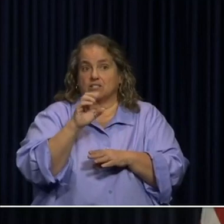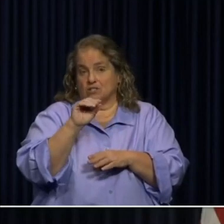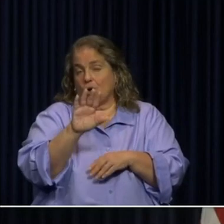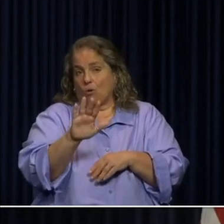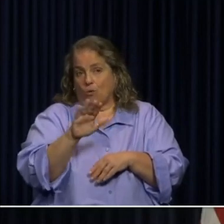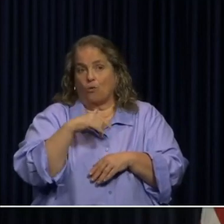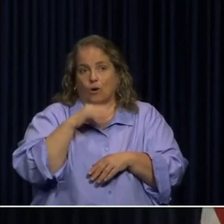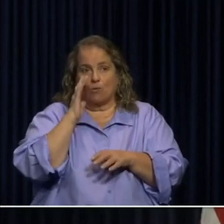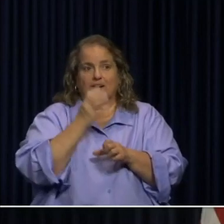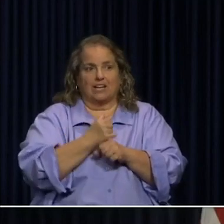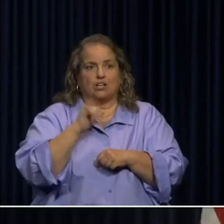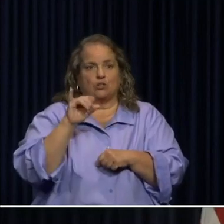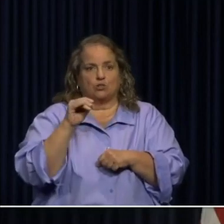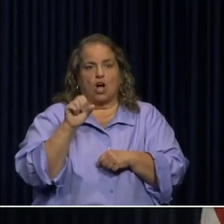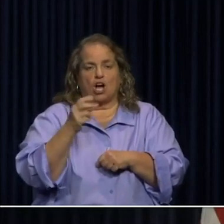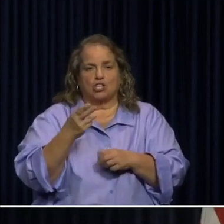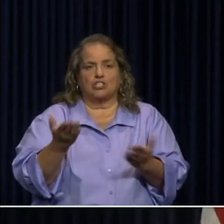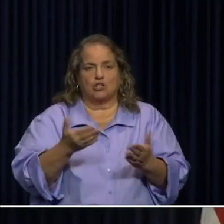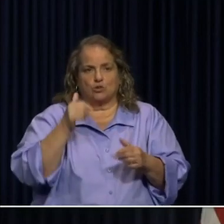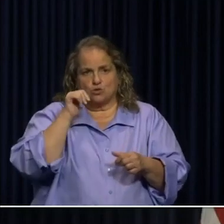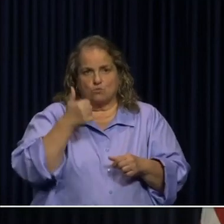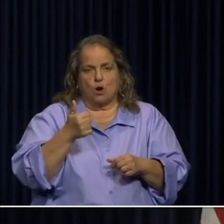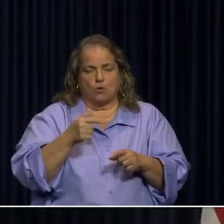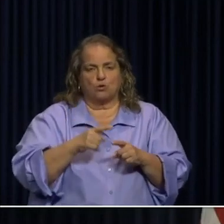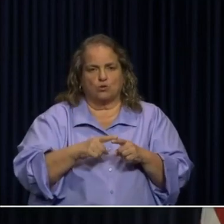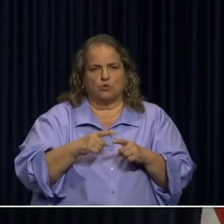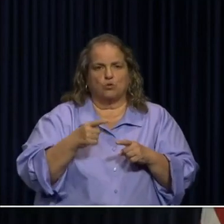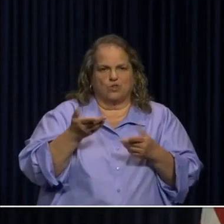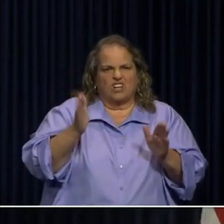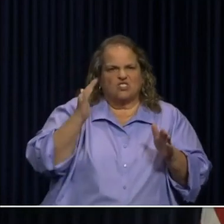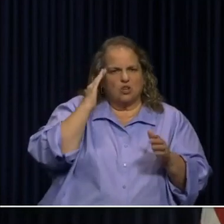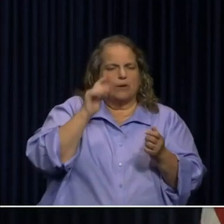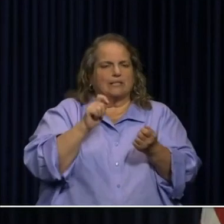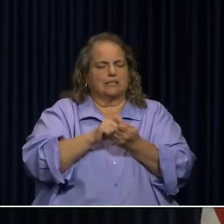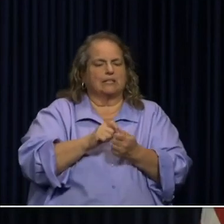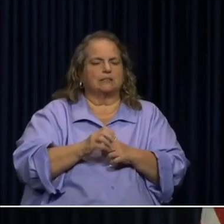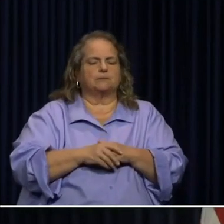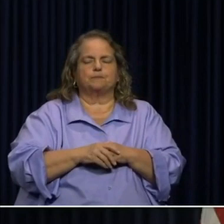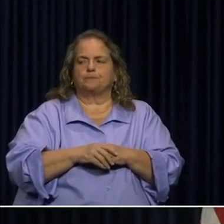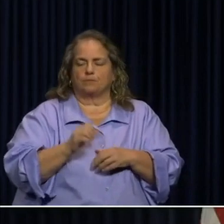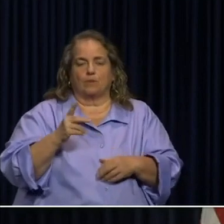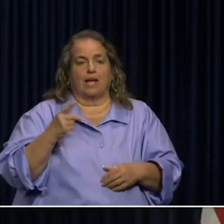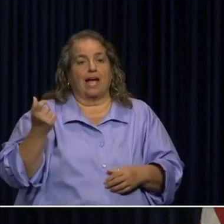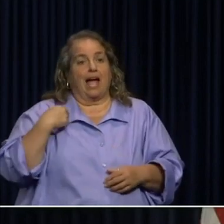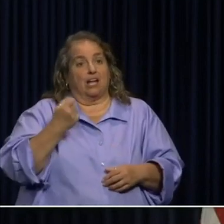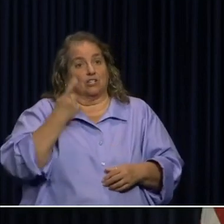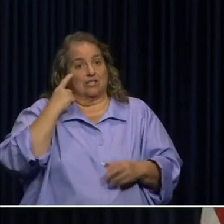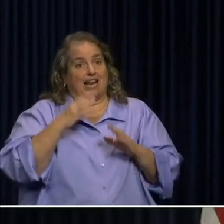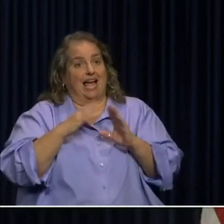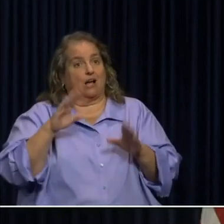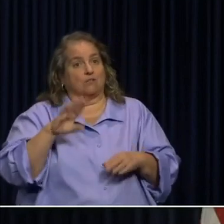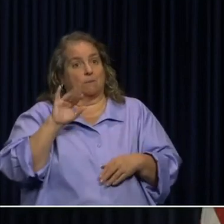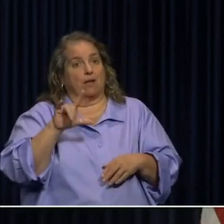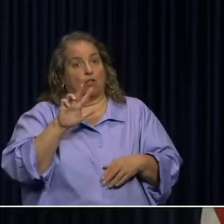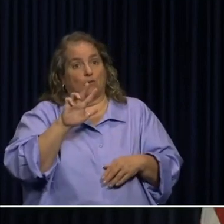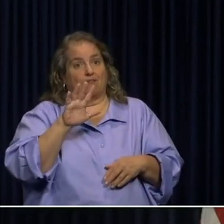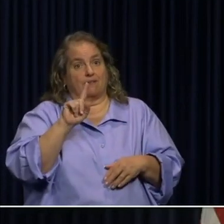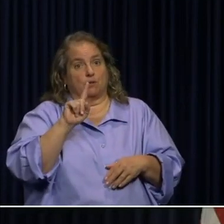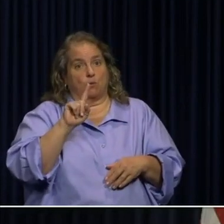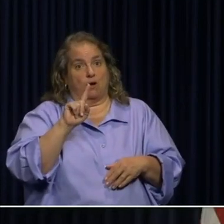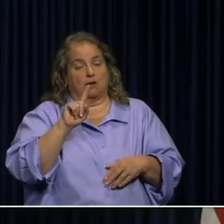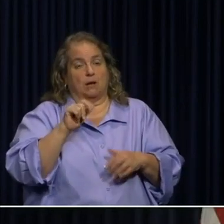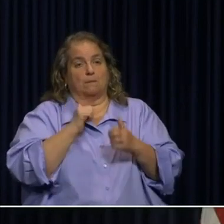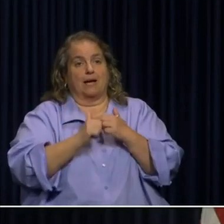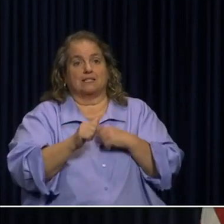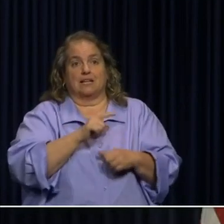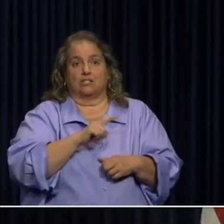get Josh here tomorrow to break that down. I understand that House Bill 351 has passed the